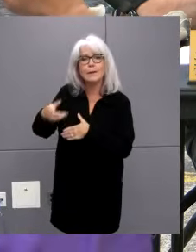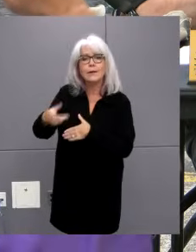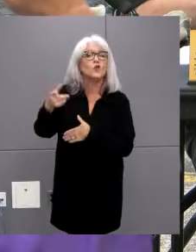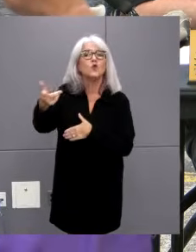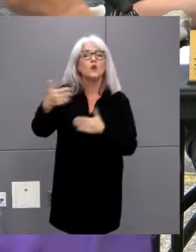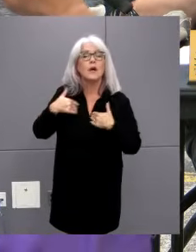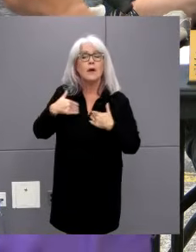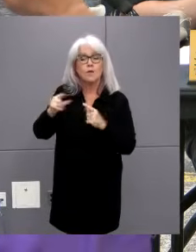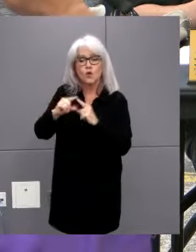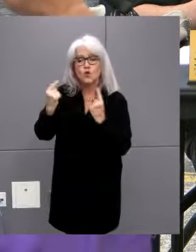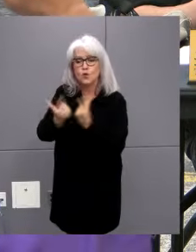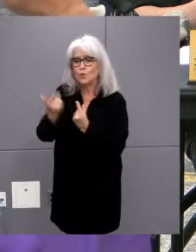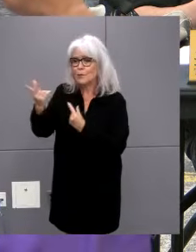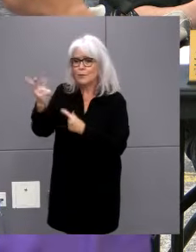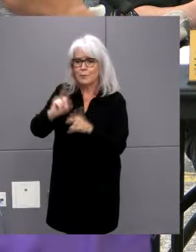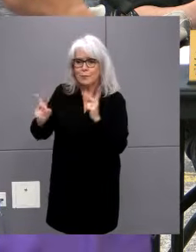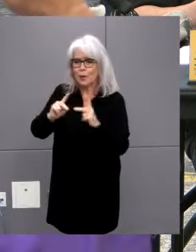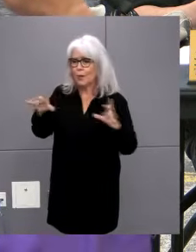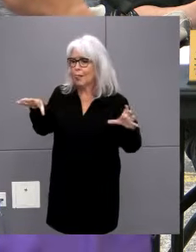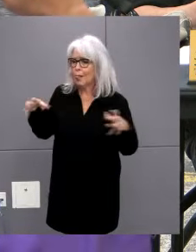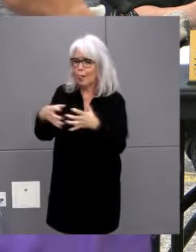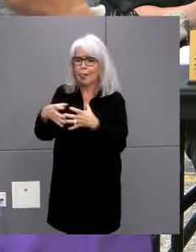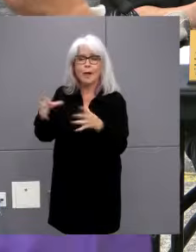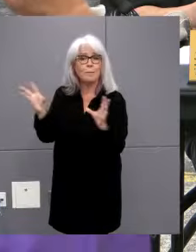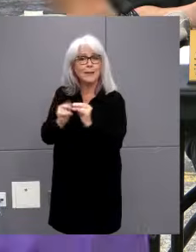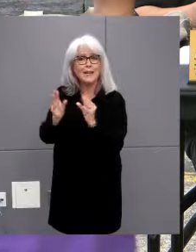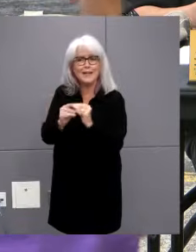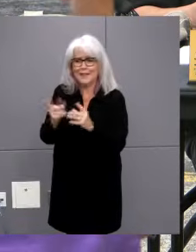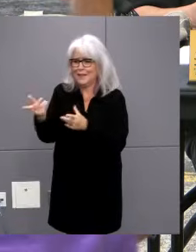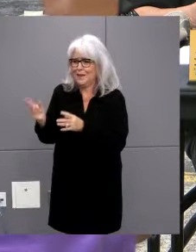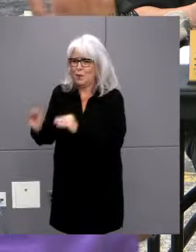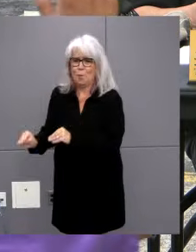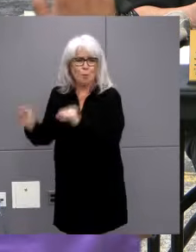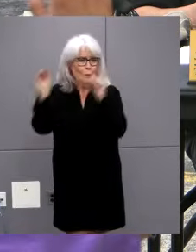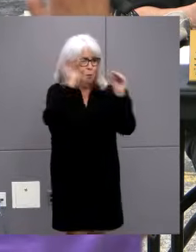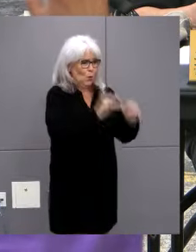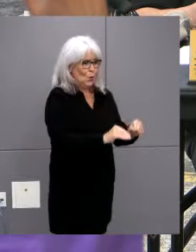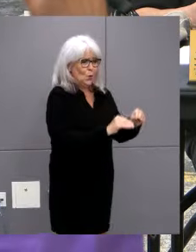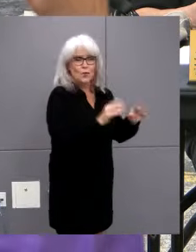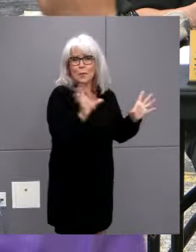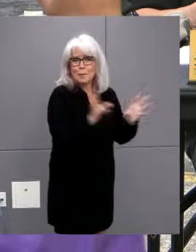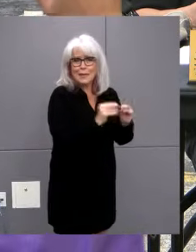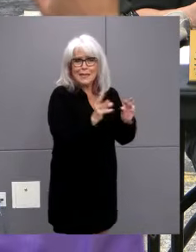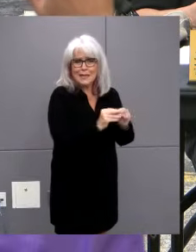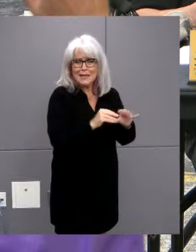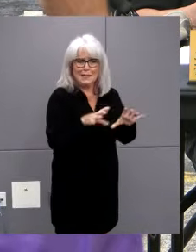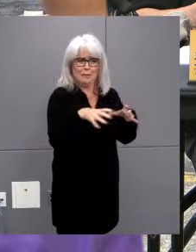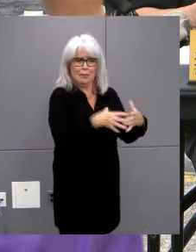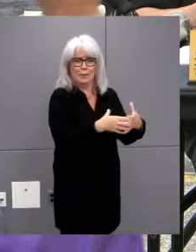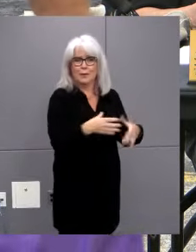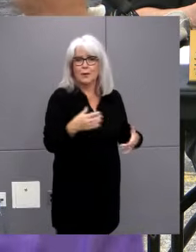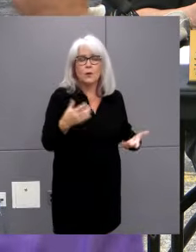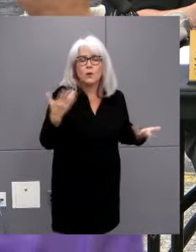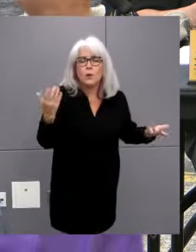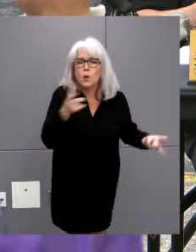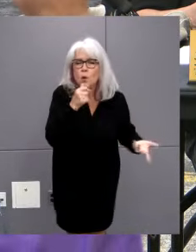doing meetings, move the meetings to an area that has access. So what if the administration has to travel a little further to get